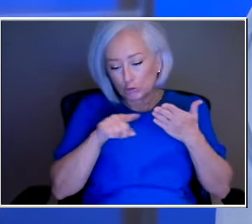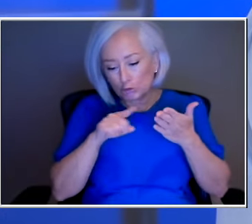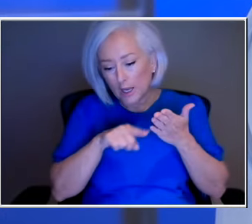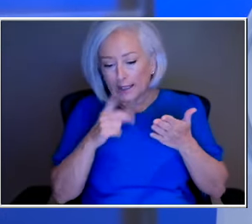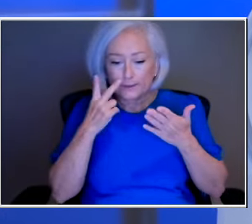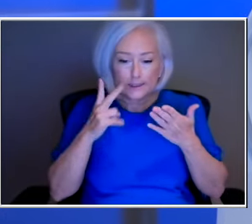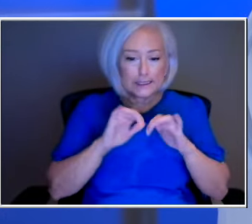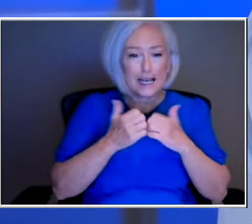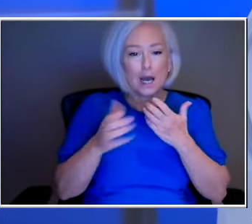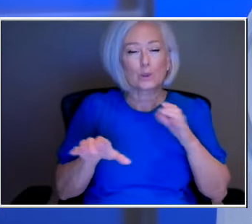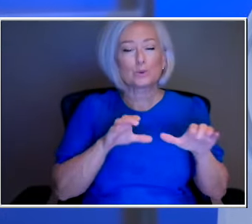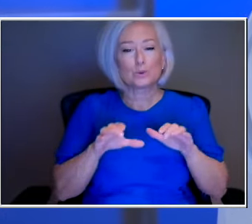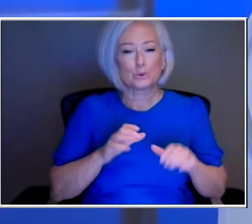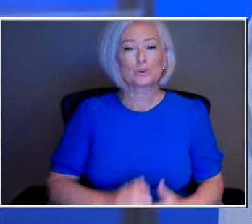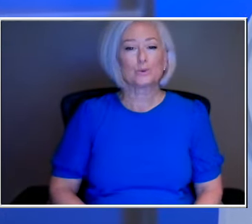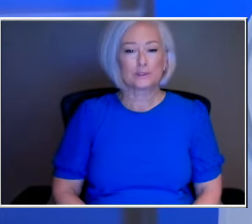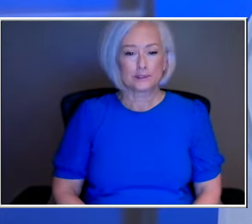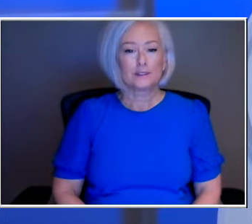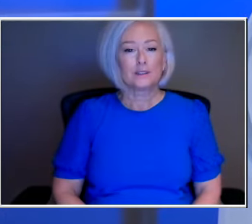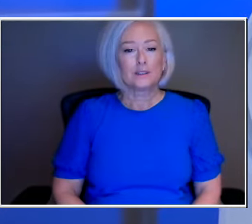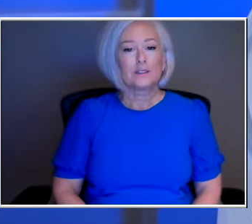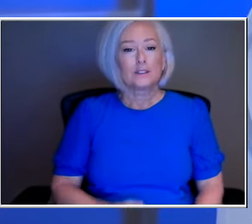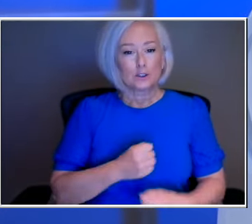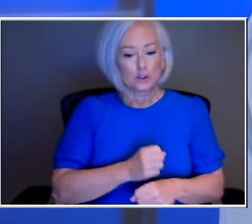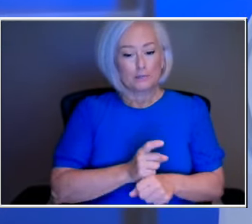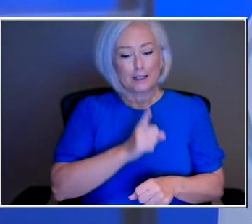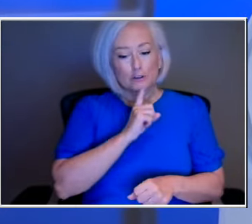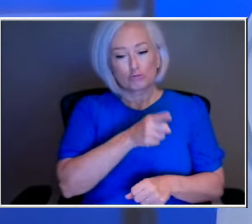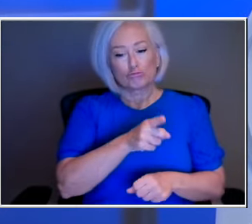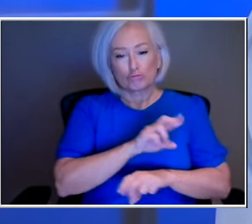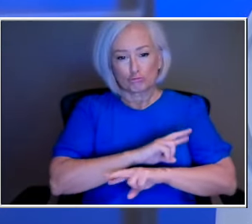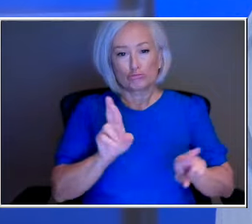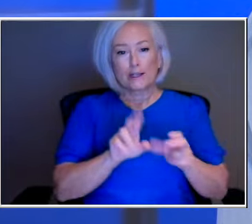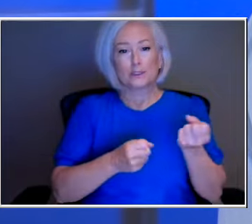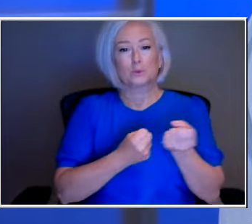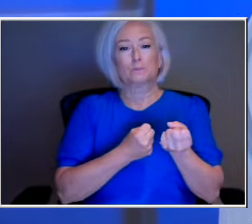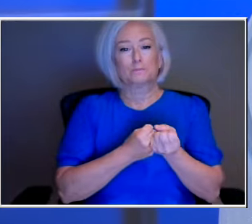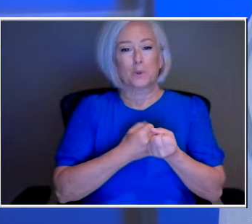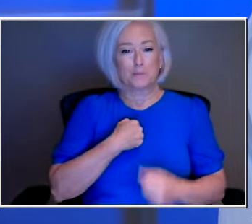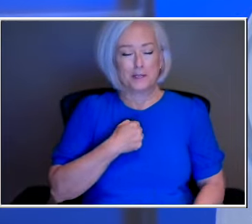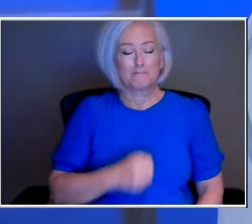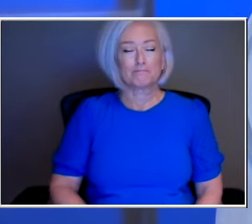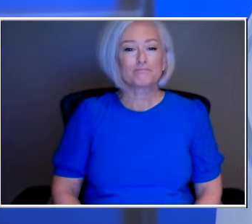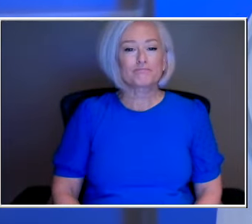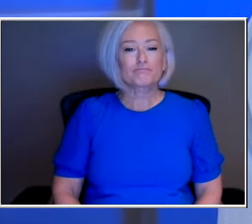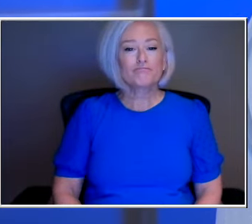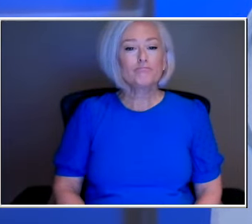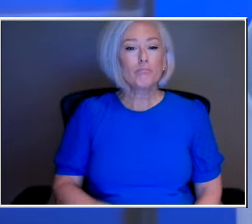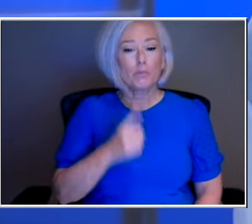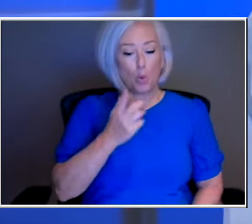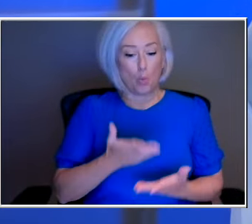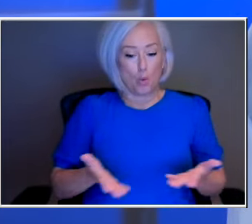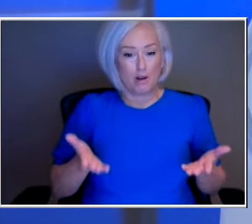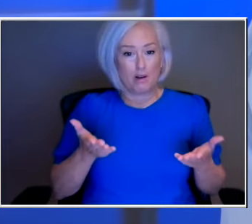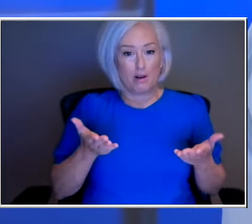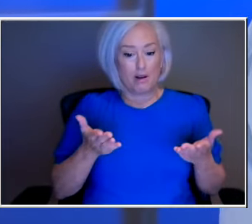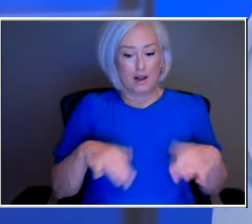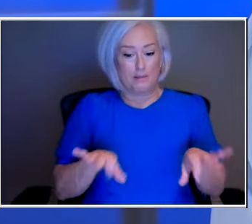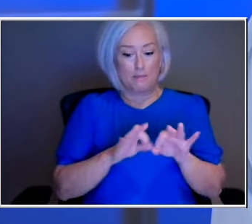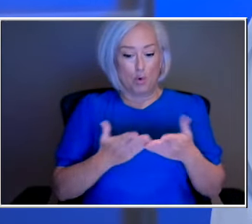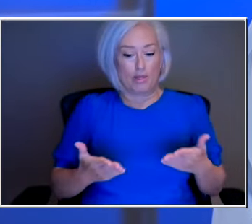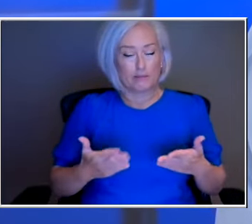just, make sure that I knew they were there for me. And I think one thing important, and a group of friends, which I think